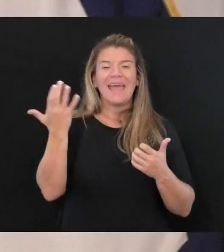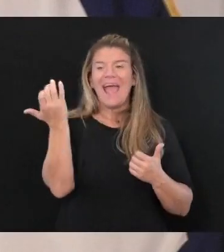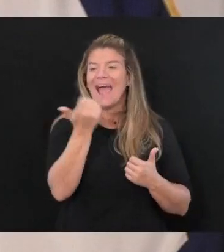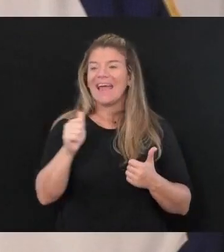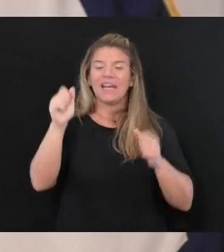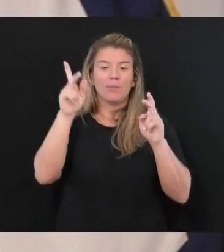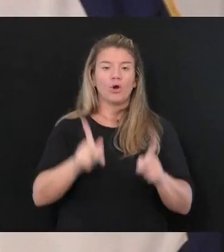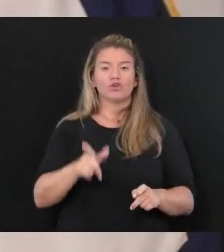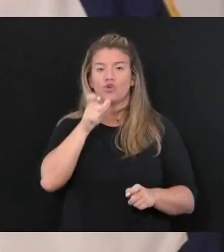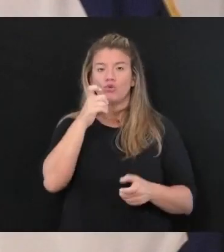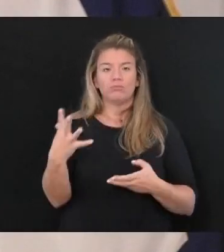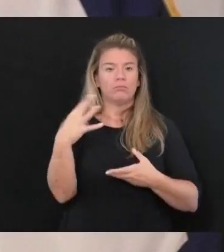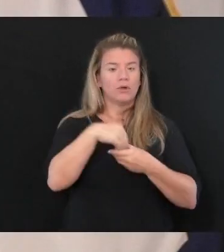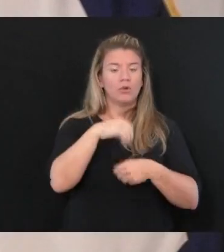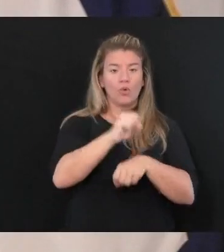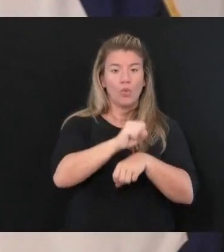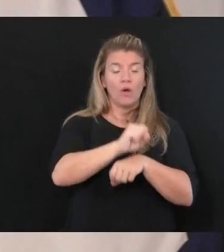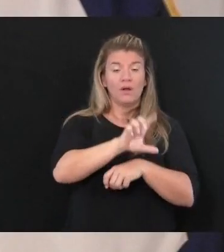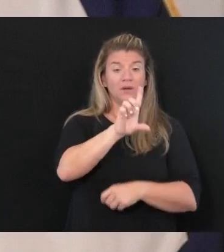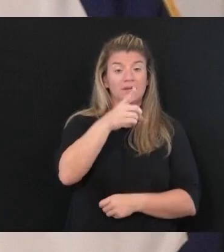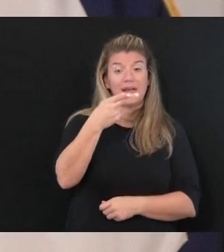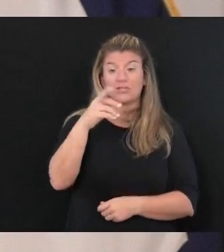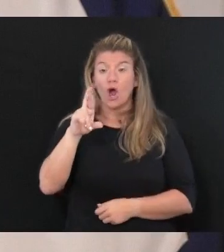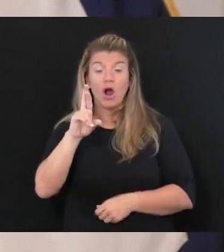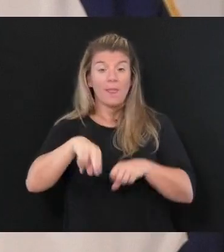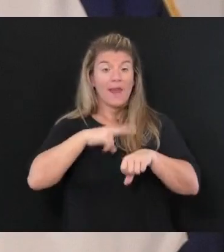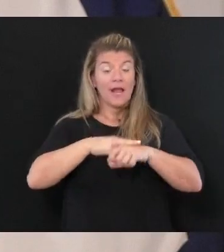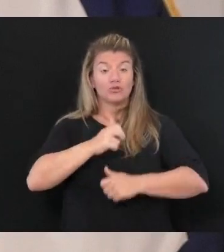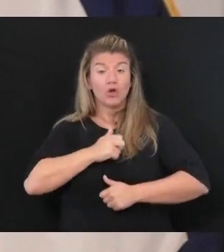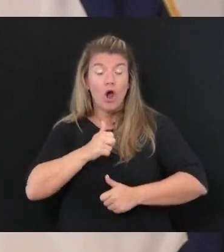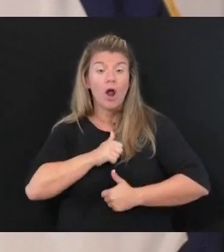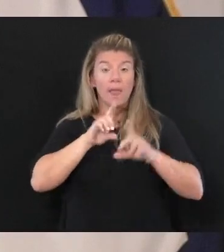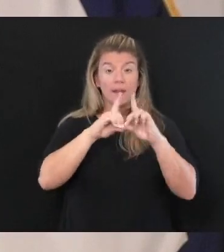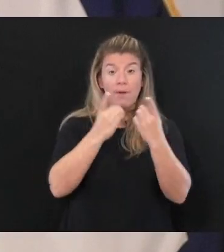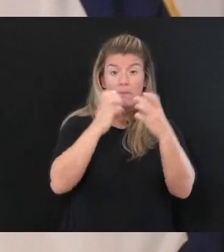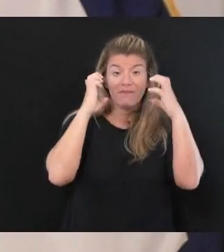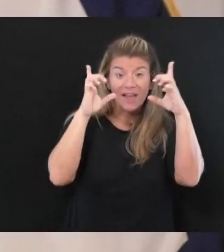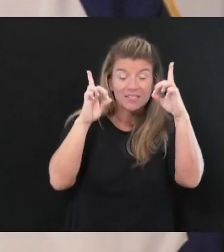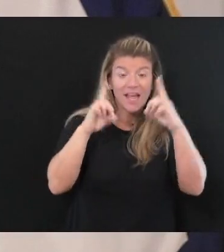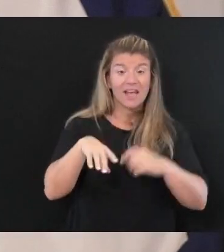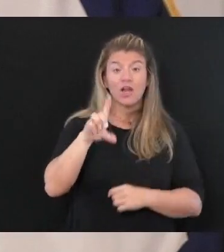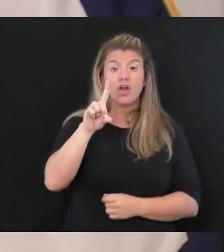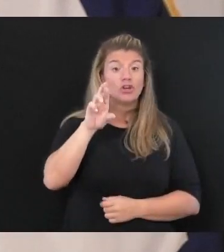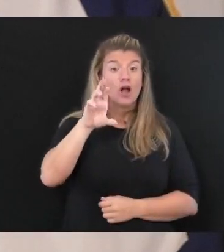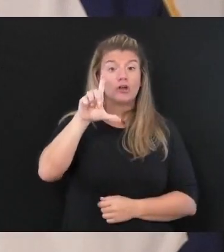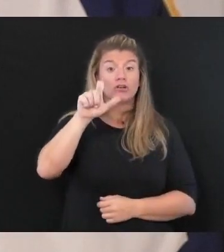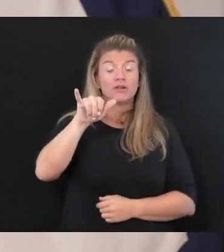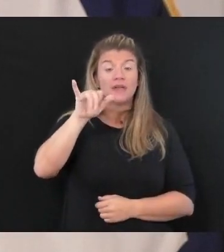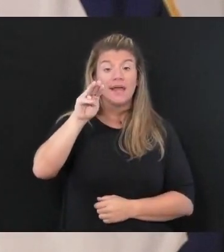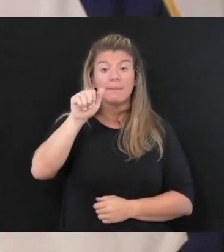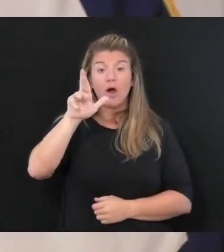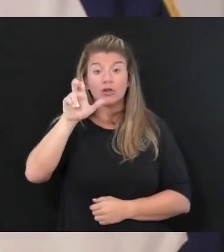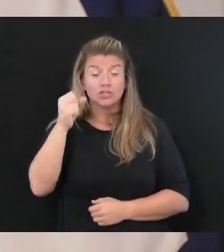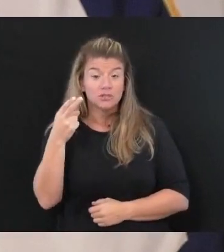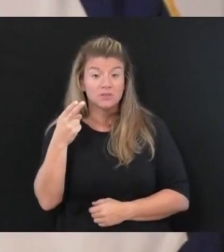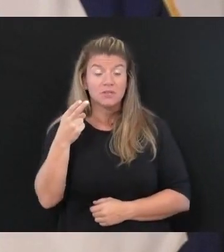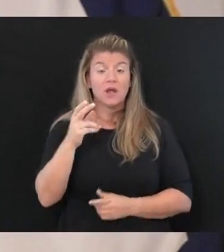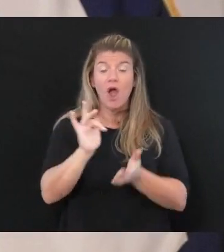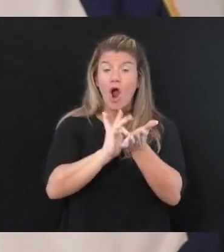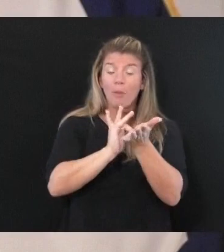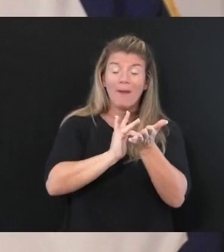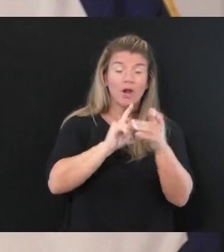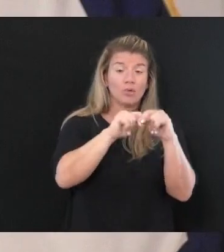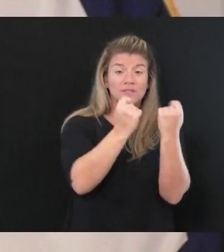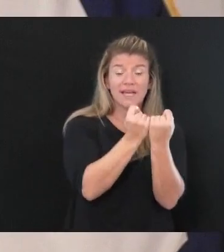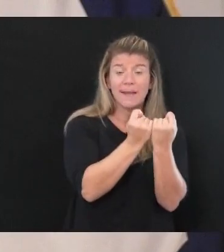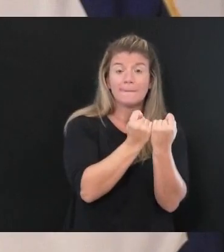whether it be DHHR or the Guard or our Department of Education, our czar, Dr. Clay Marsh, our medical